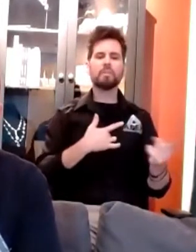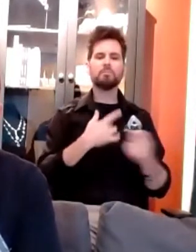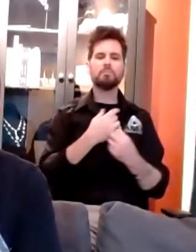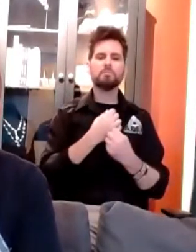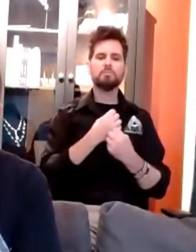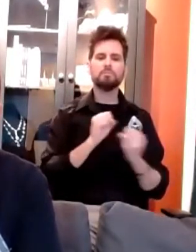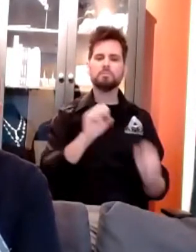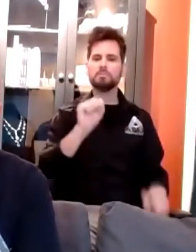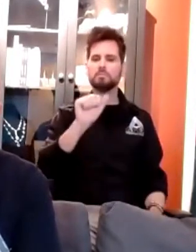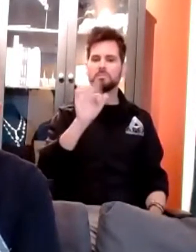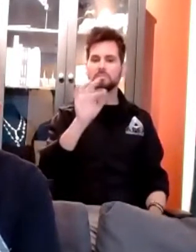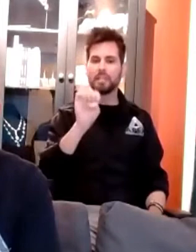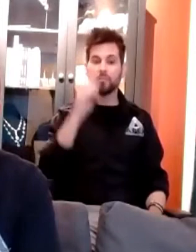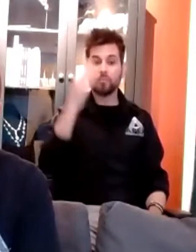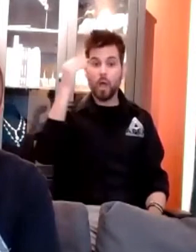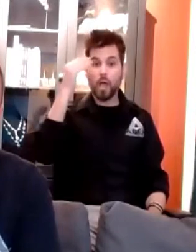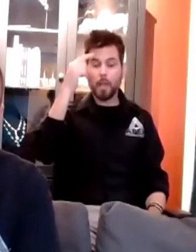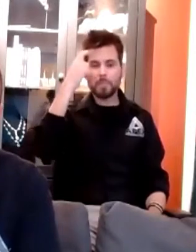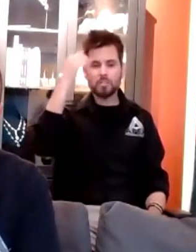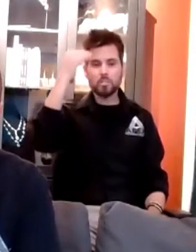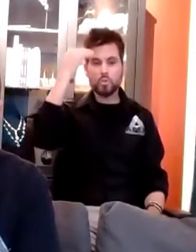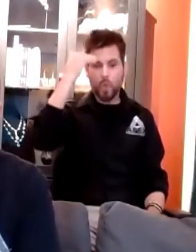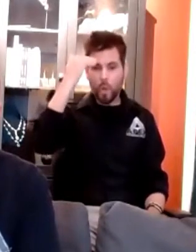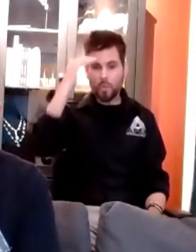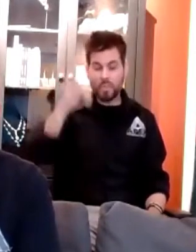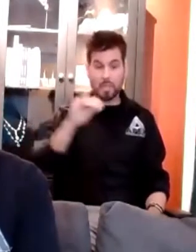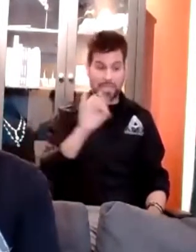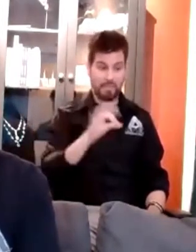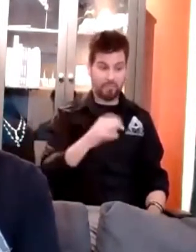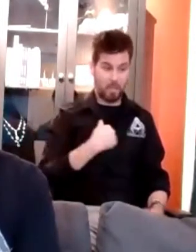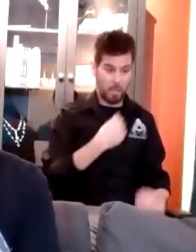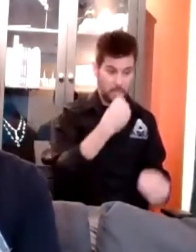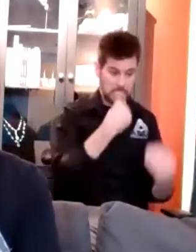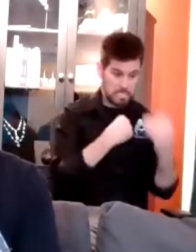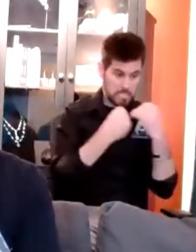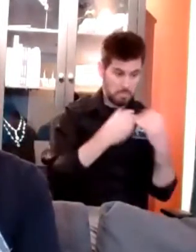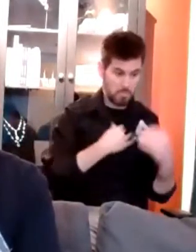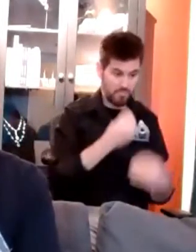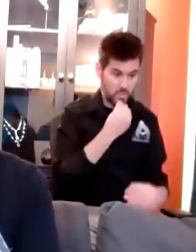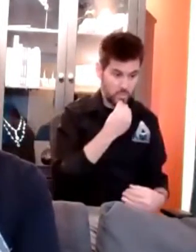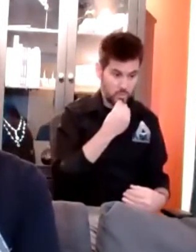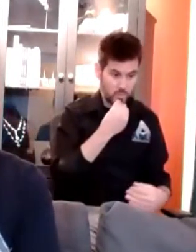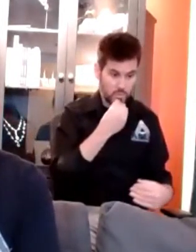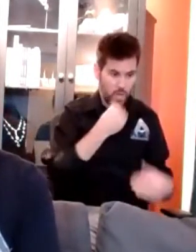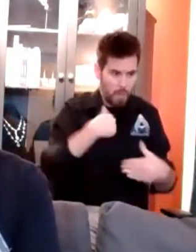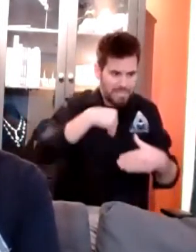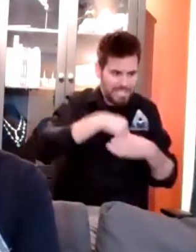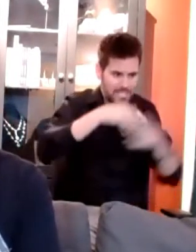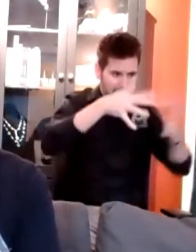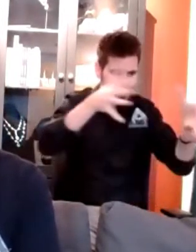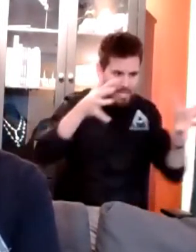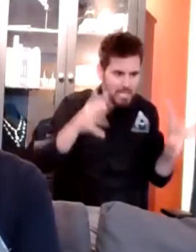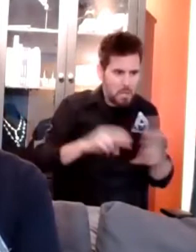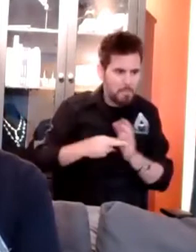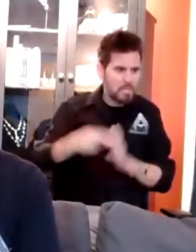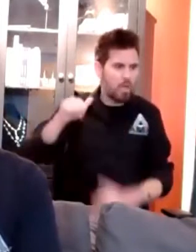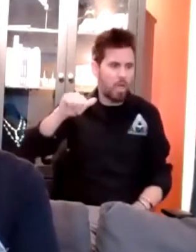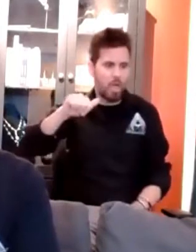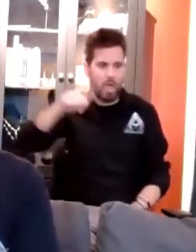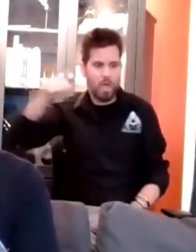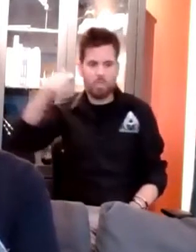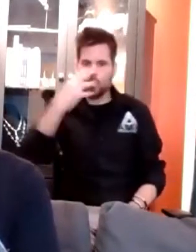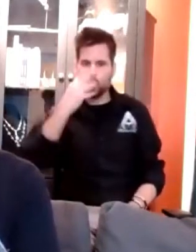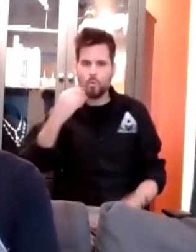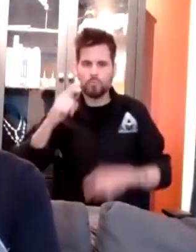his food without anyone else bothering him, because they can't get to him. He doesn't get to anybody else. And so he slowed down tremendously, although in